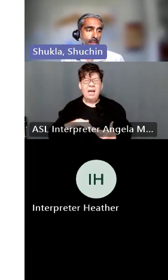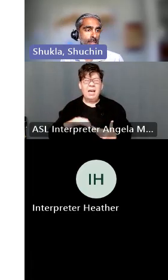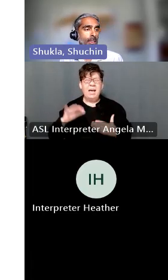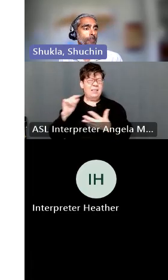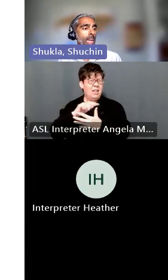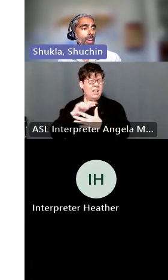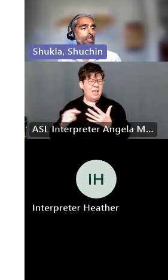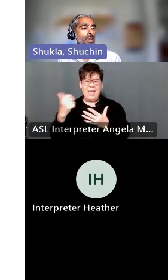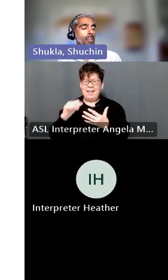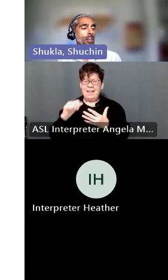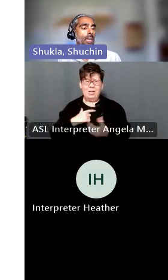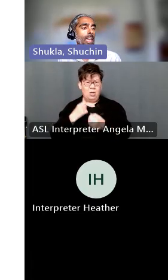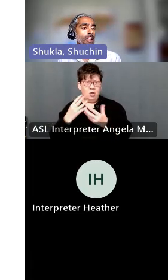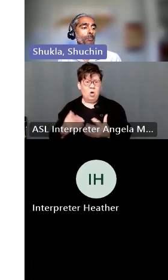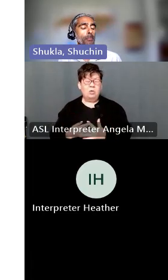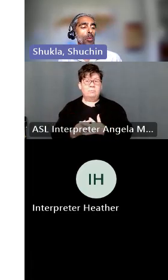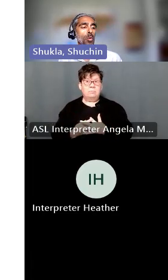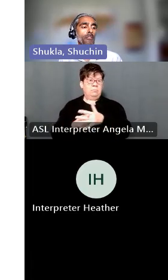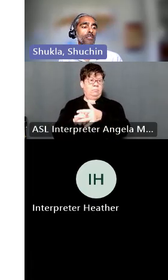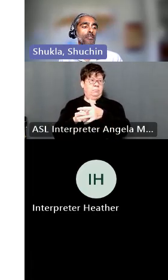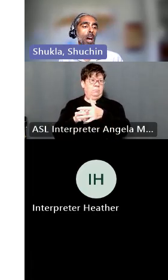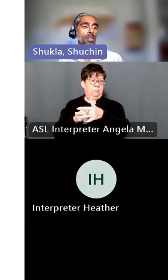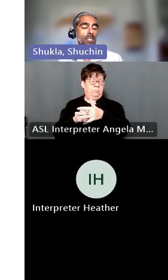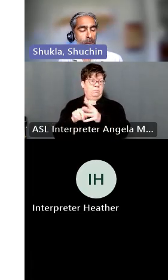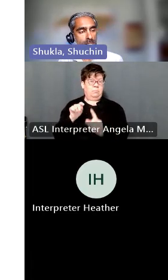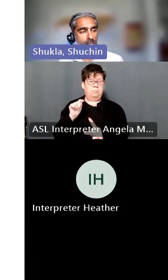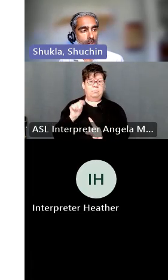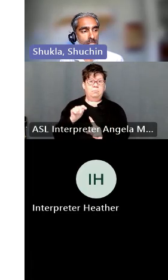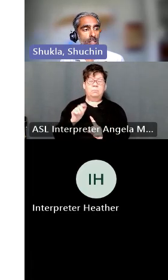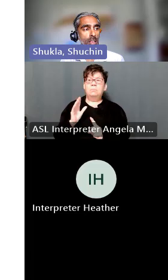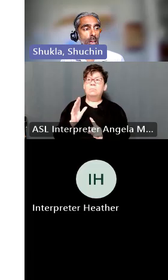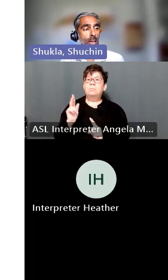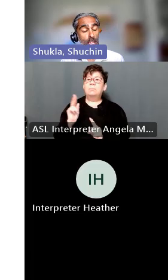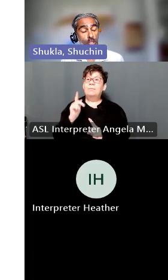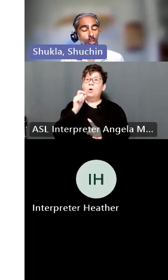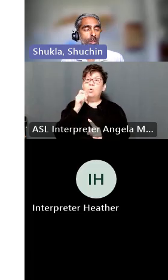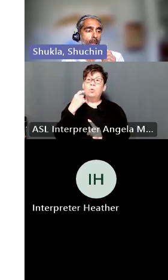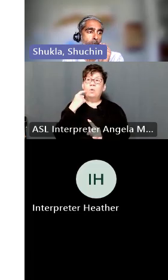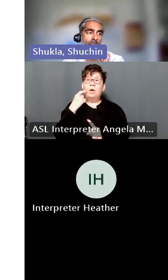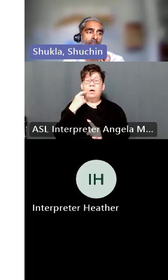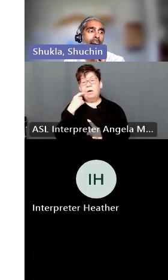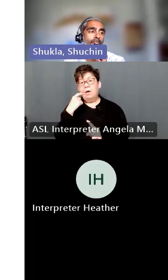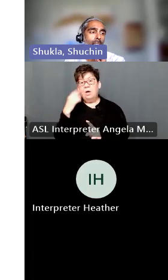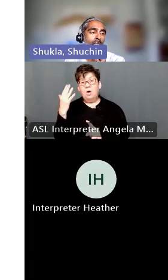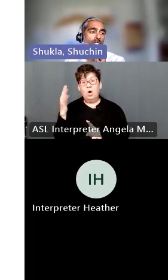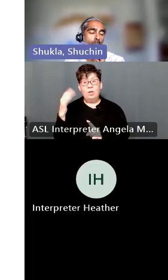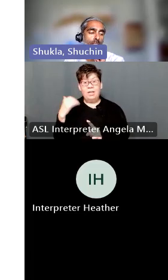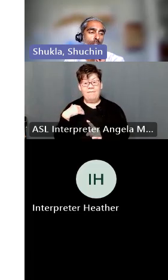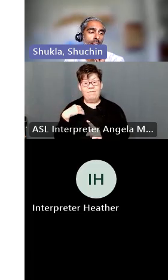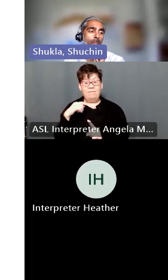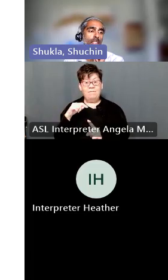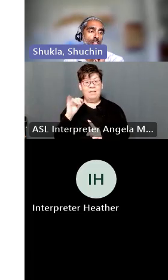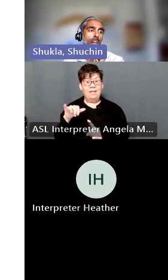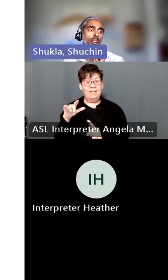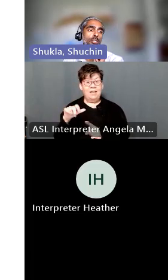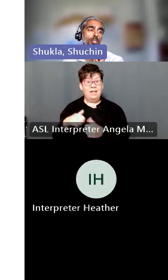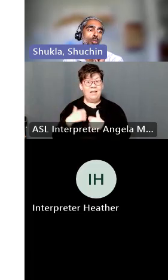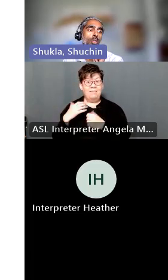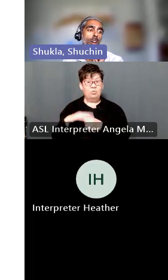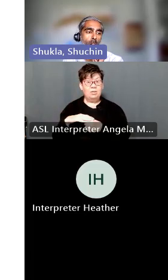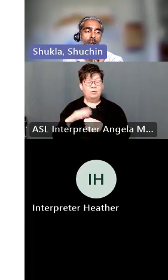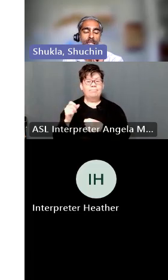whole variety of things. And in people who have developed a substance use issue, that life stressor can